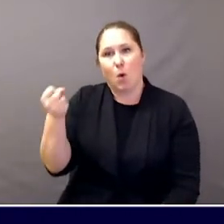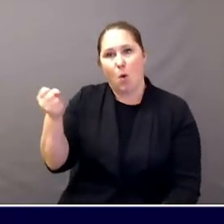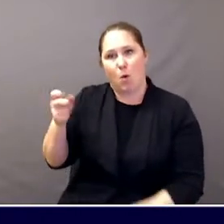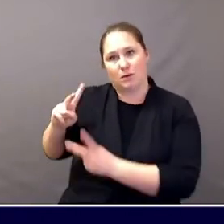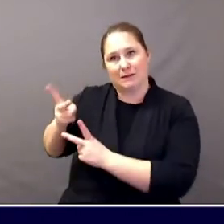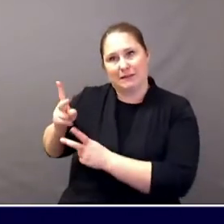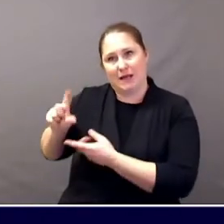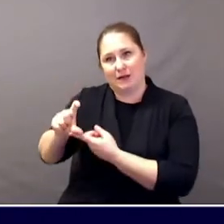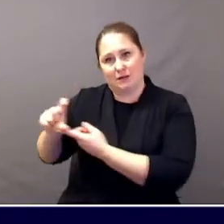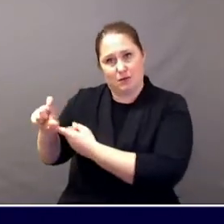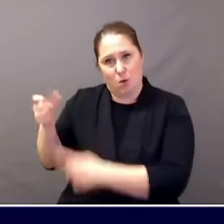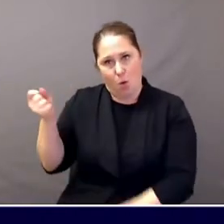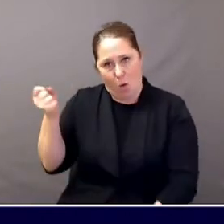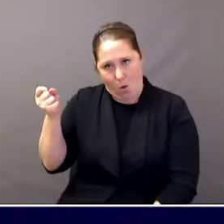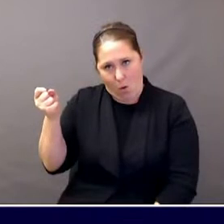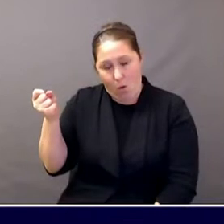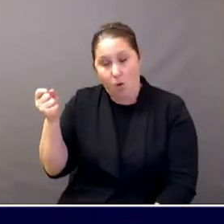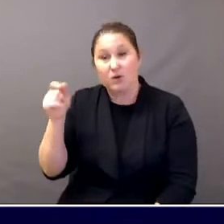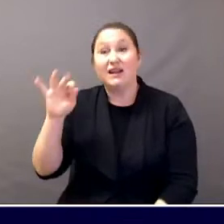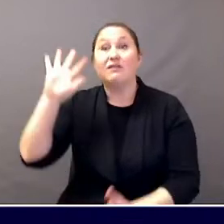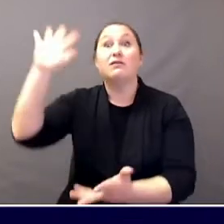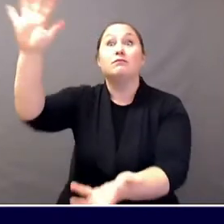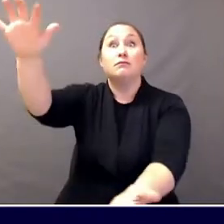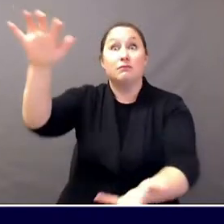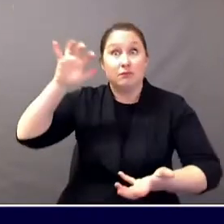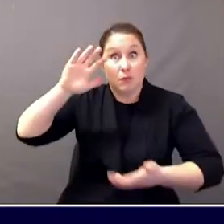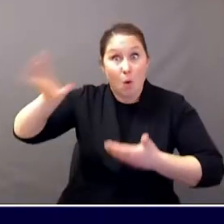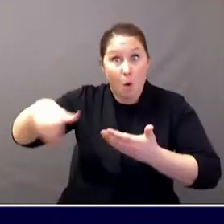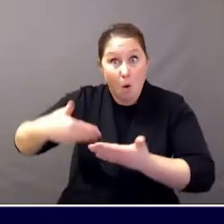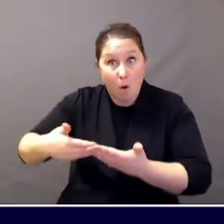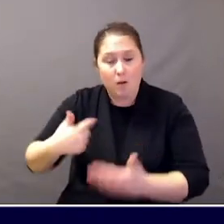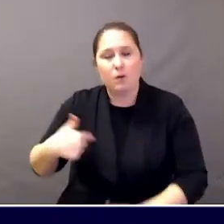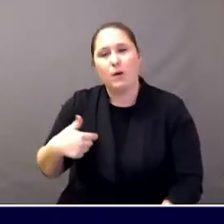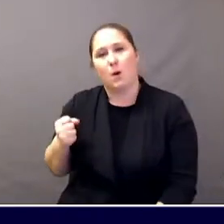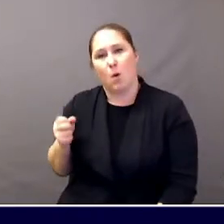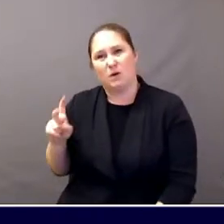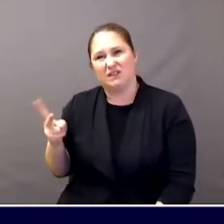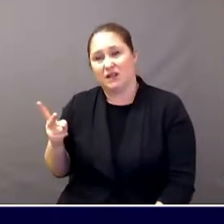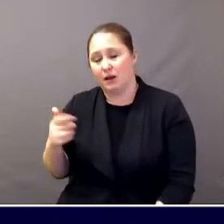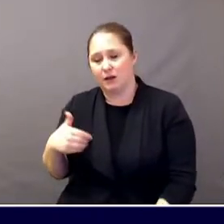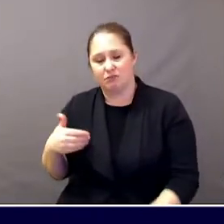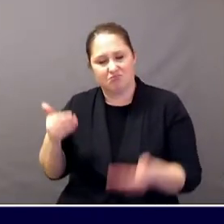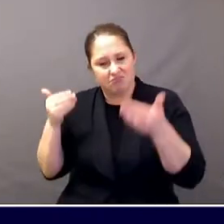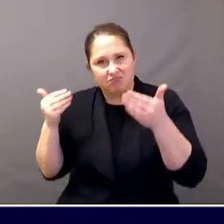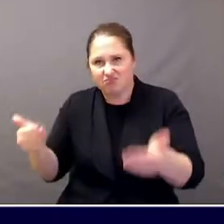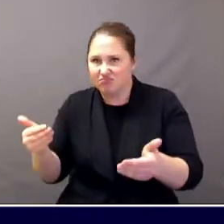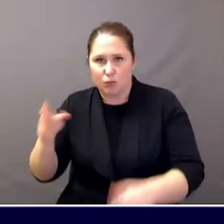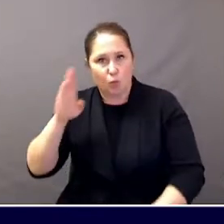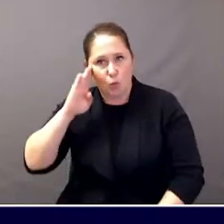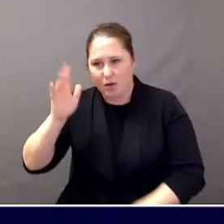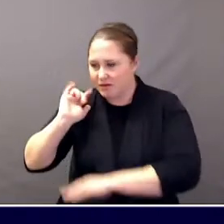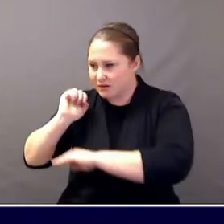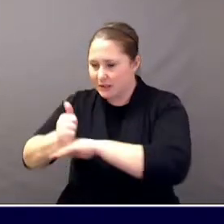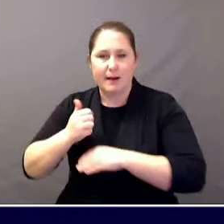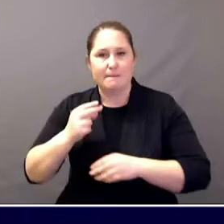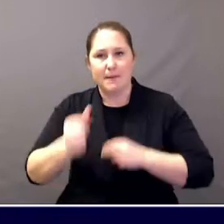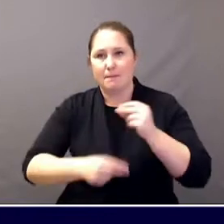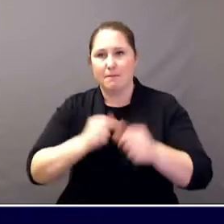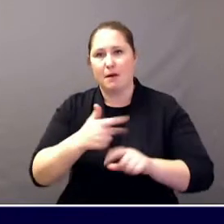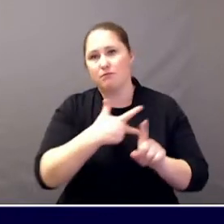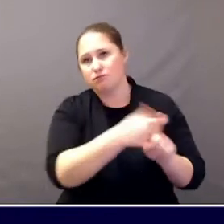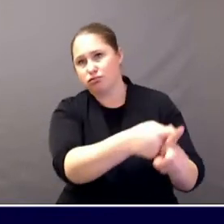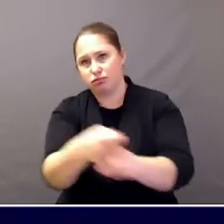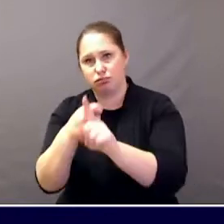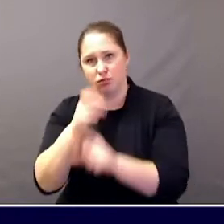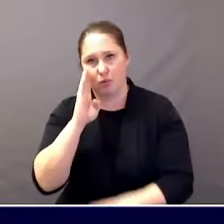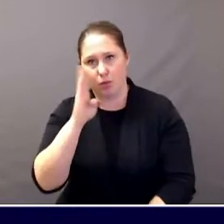given the imperative to get shots into arms, we're ready to go if and when they move in that direction. And on our